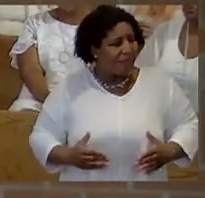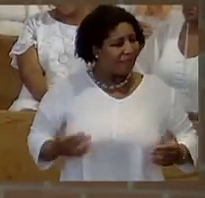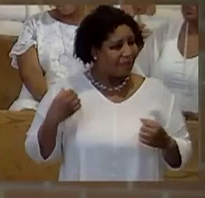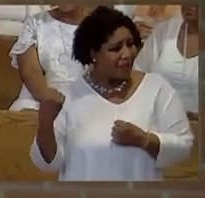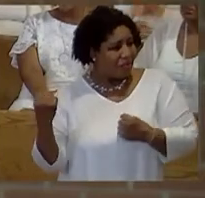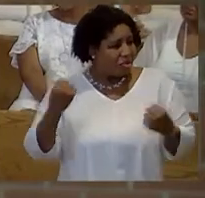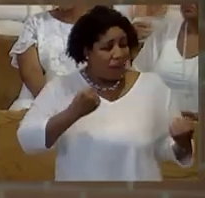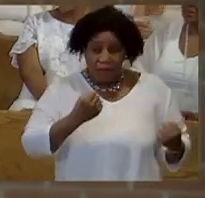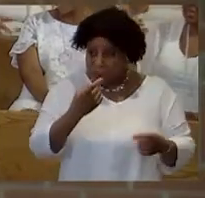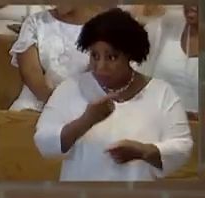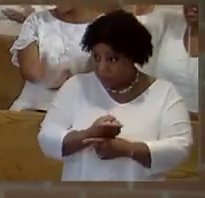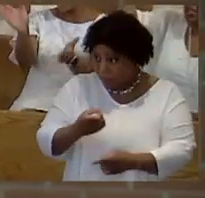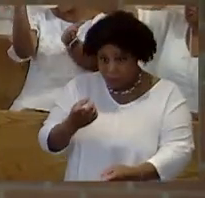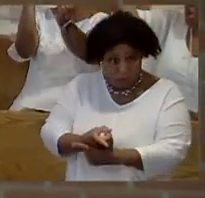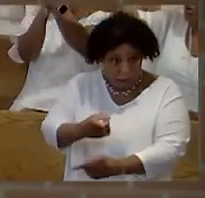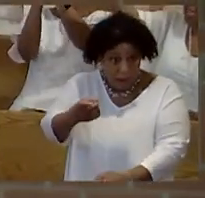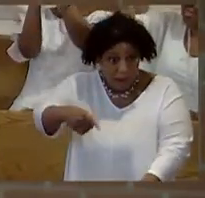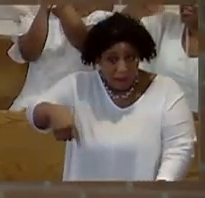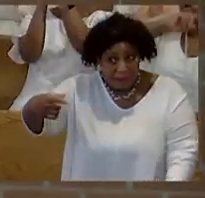strength. Won't he do it?